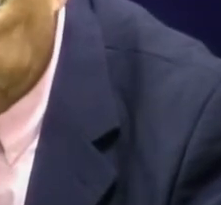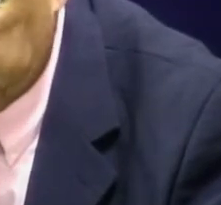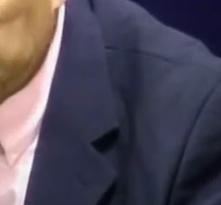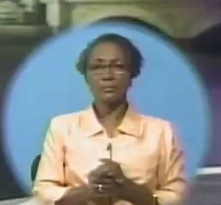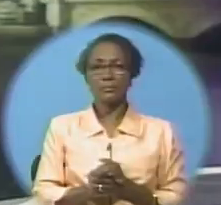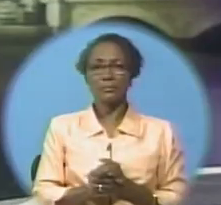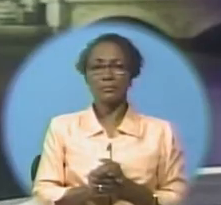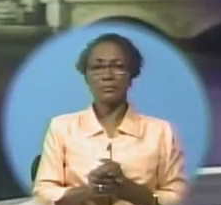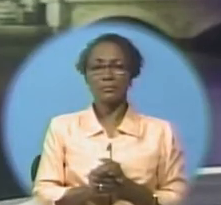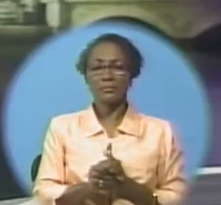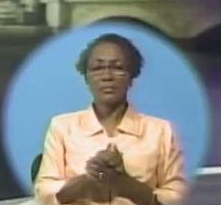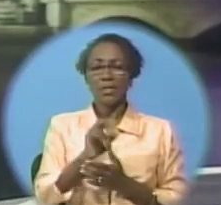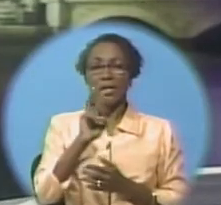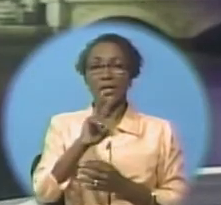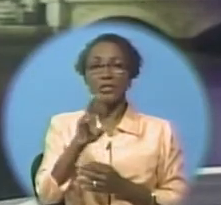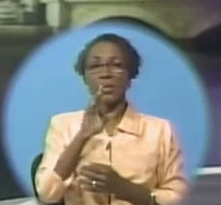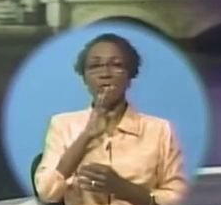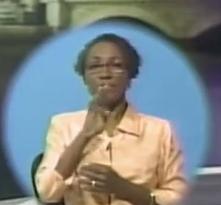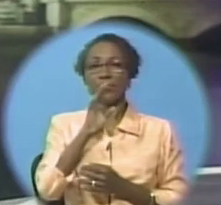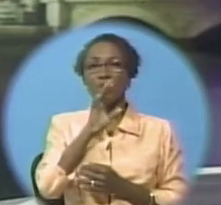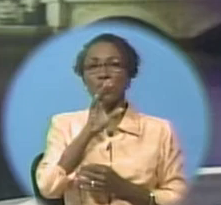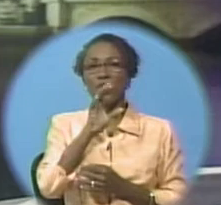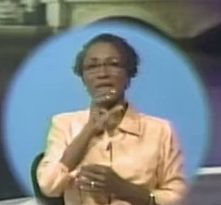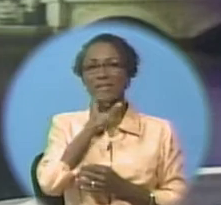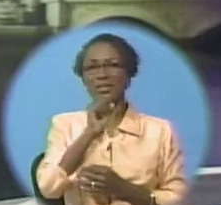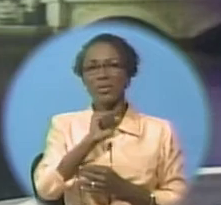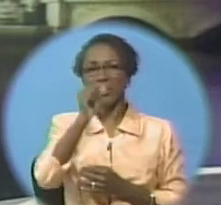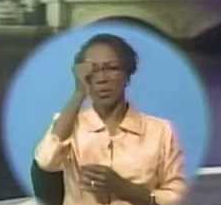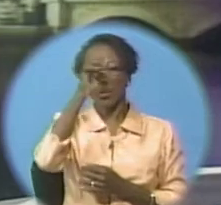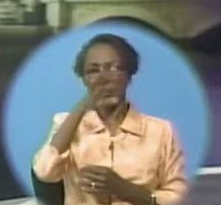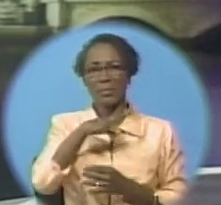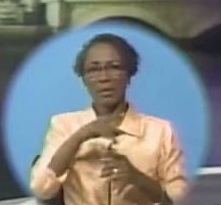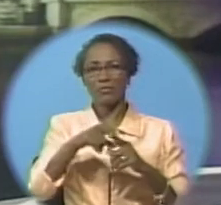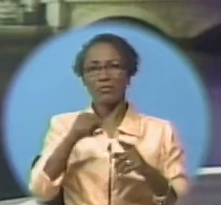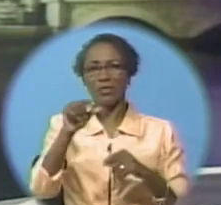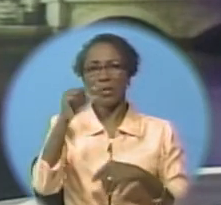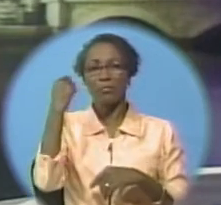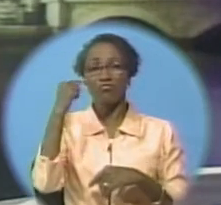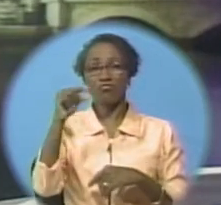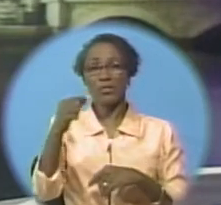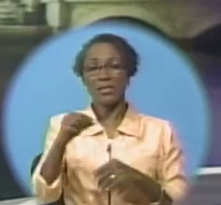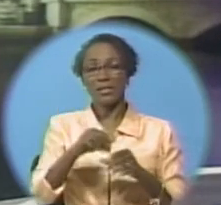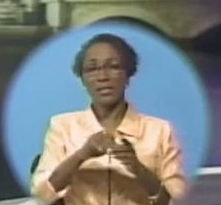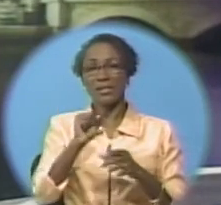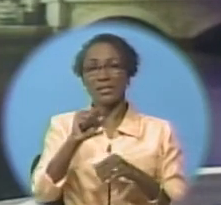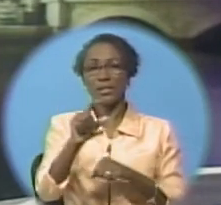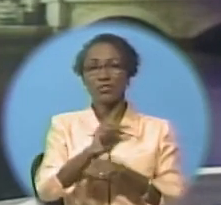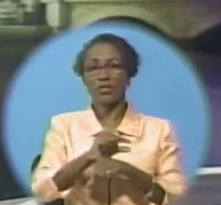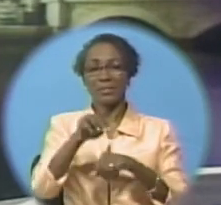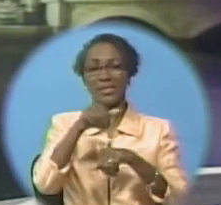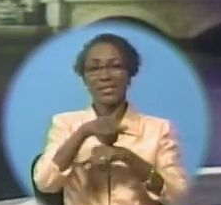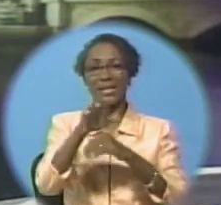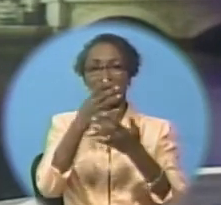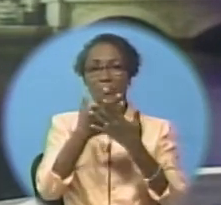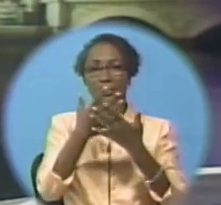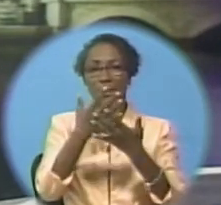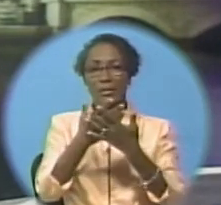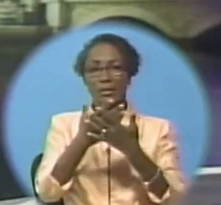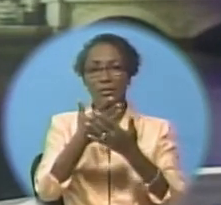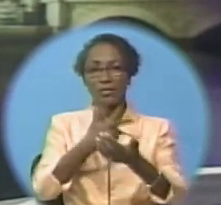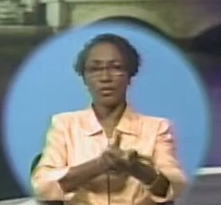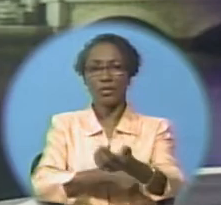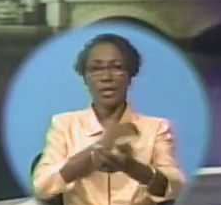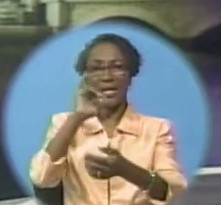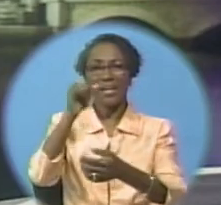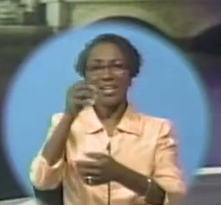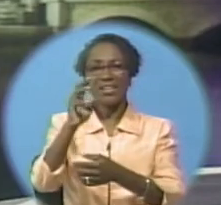Hilton. A 24-year-old Green St. George man has been remanded to Dodge Prison on drug charges. This after Jamal